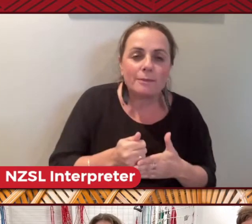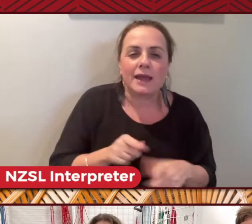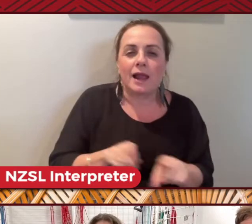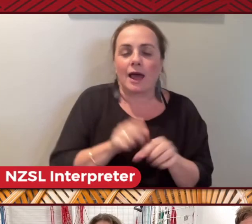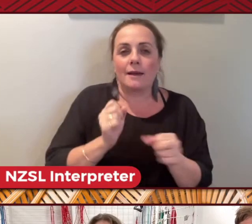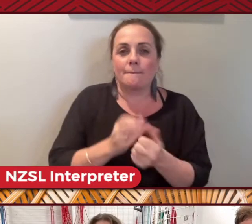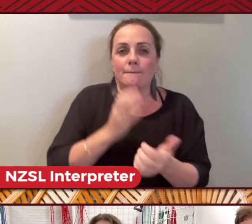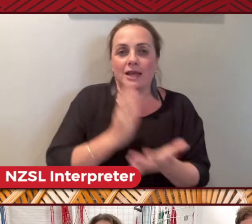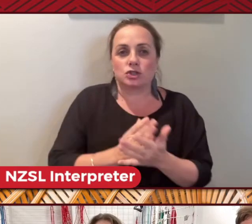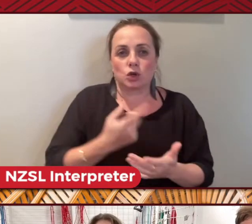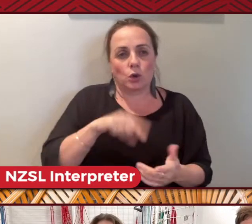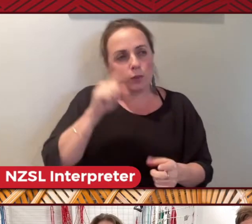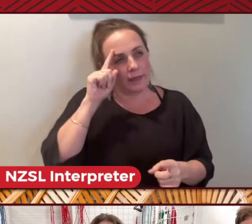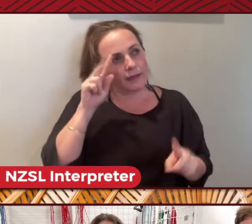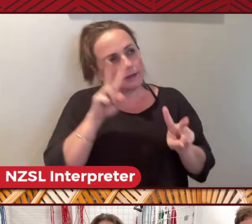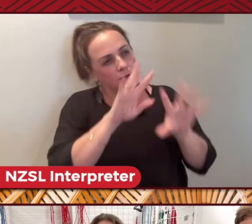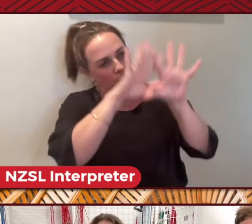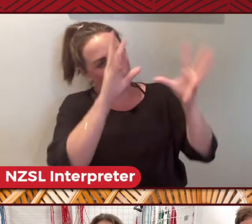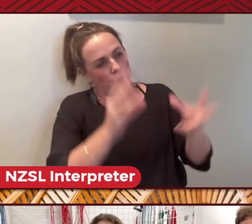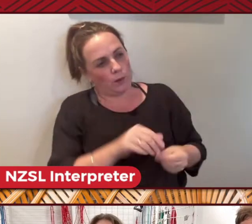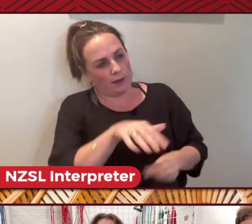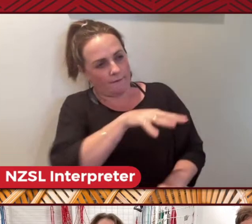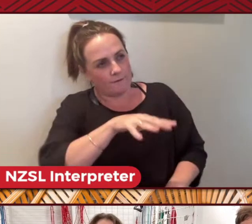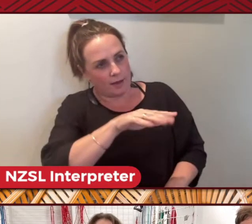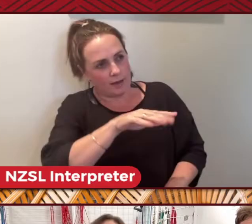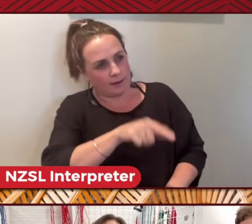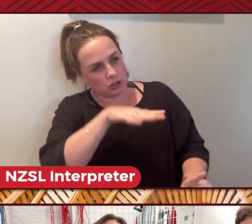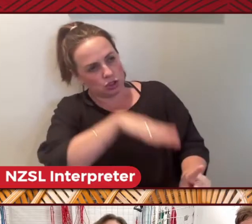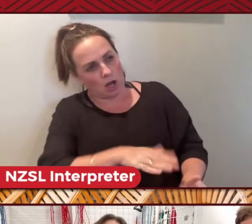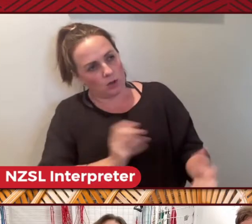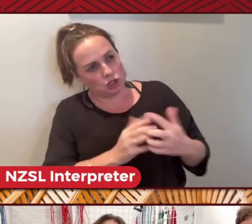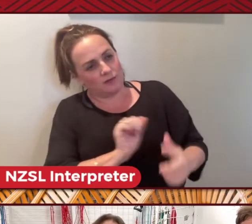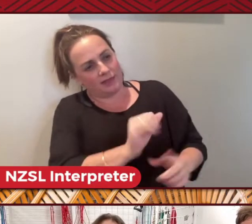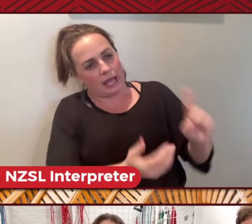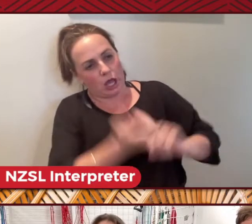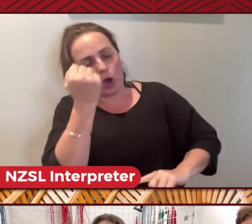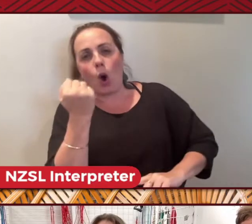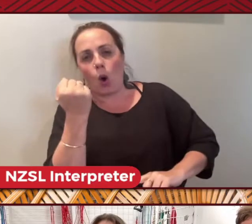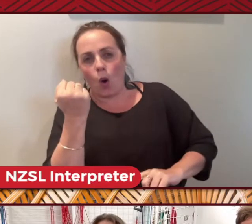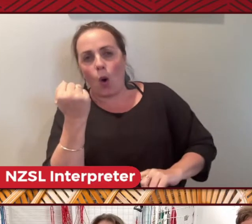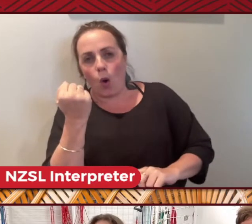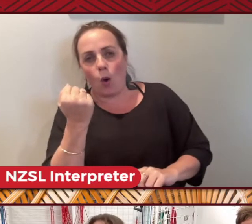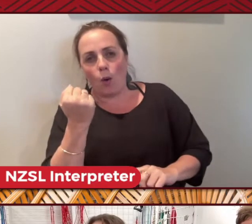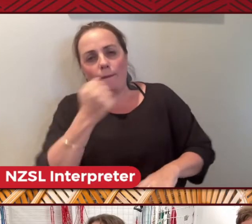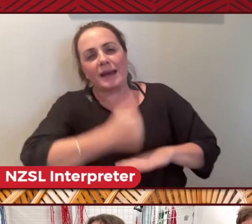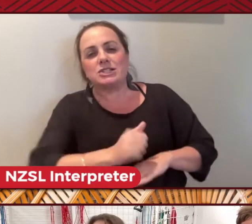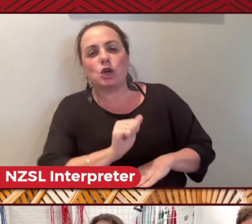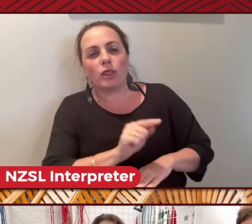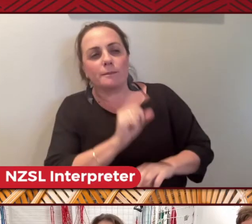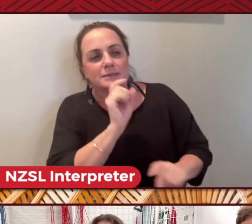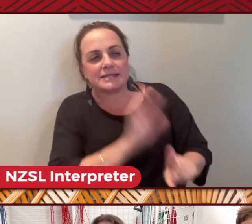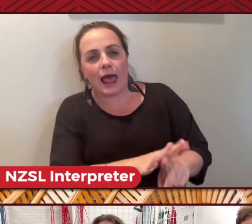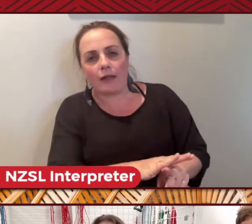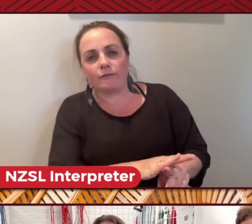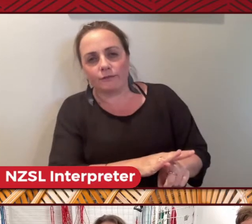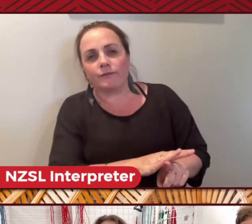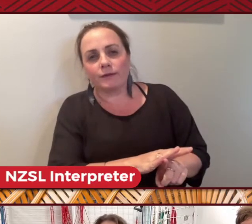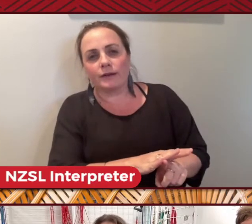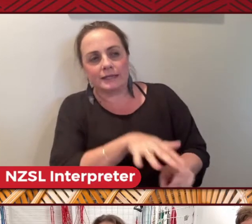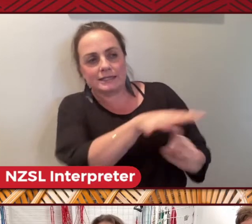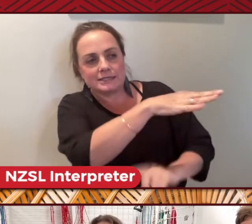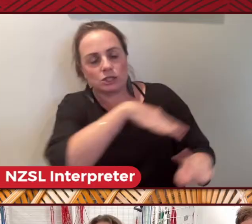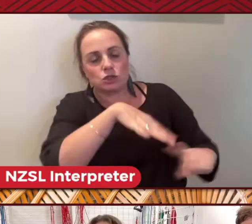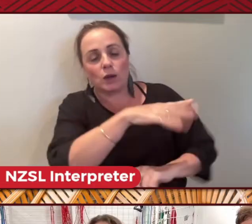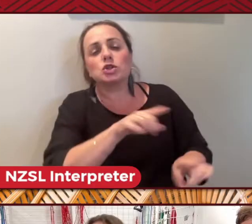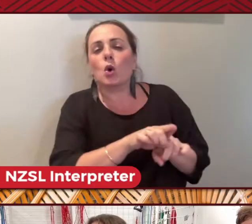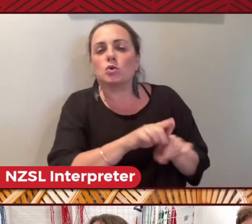approaching both that child and that family to meet their goals in a way that's suitable based on, you know, their personal history, but also their medical and therapy history as